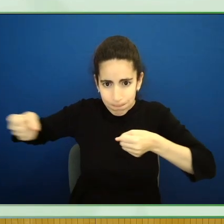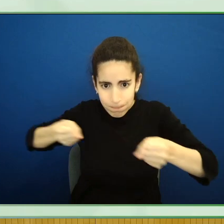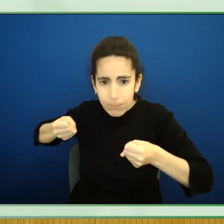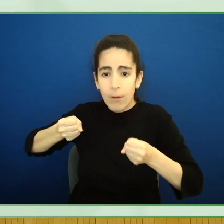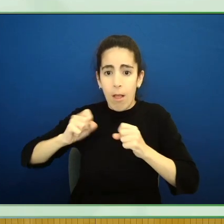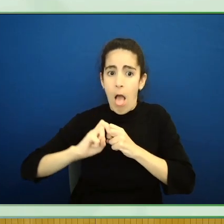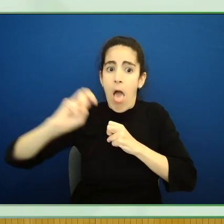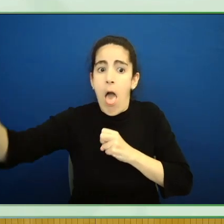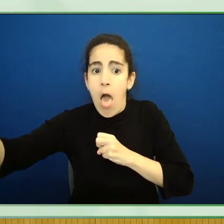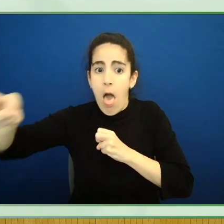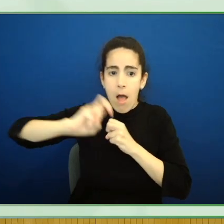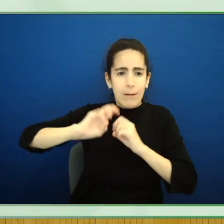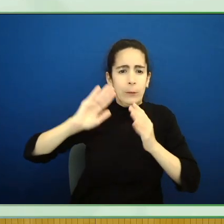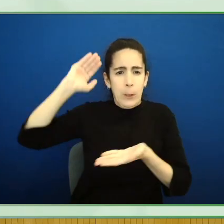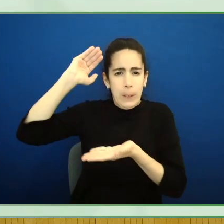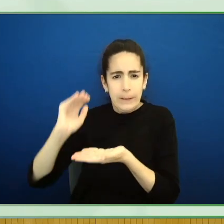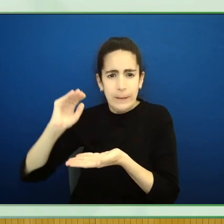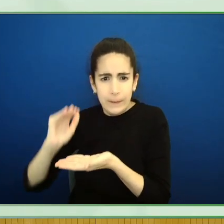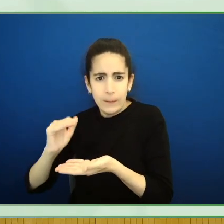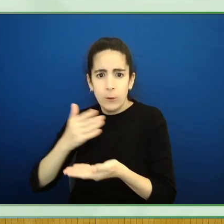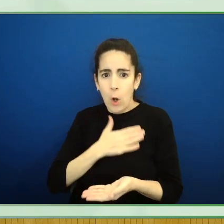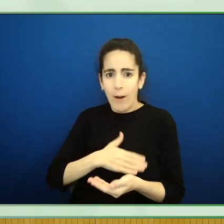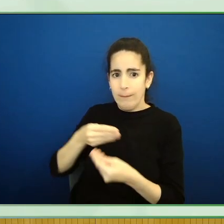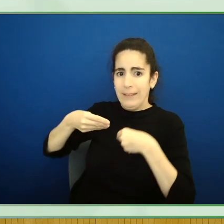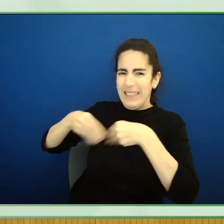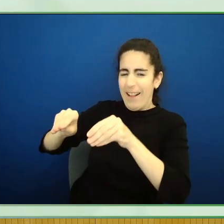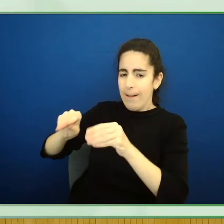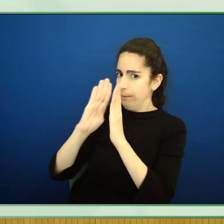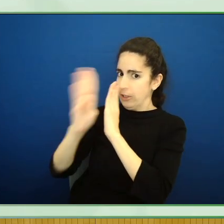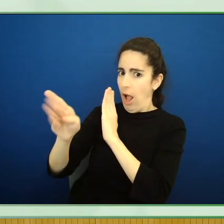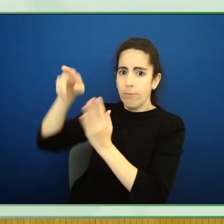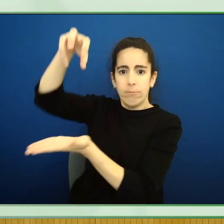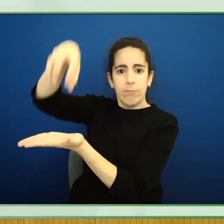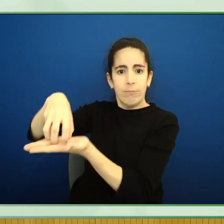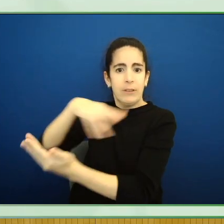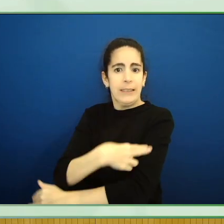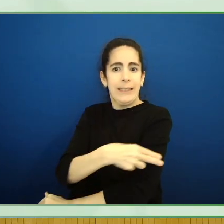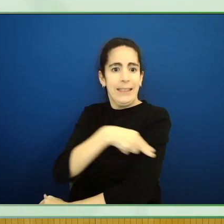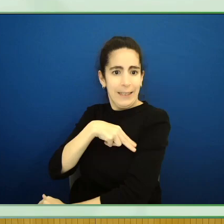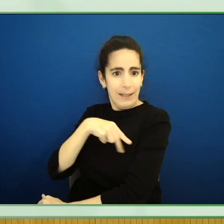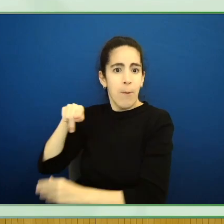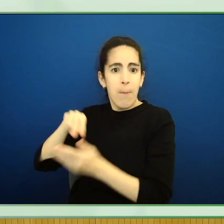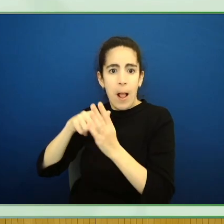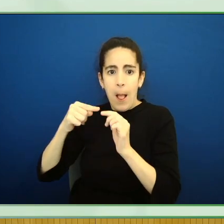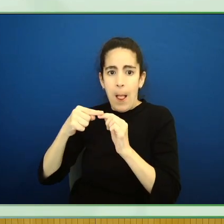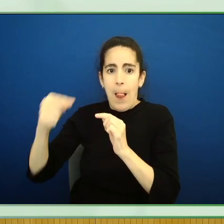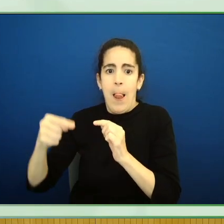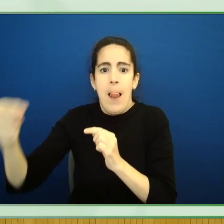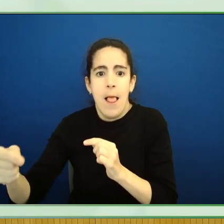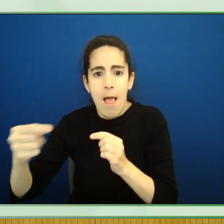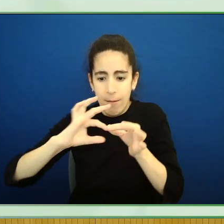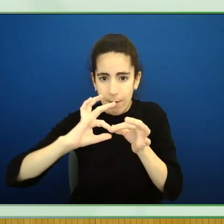those layers are doing really important jobs, but not always. We can use technology to innovate a couple of